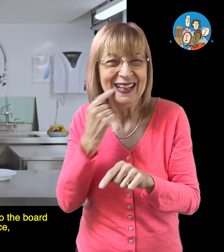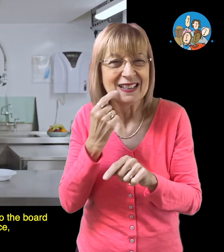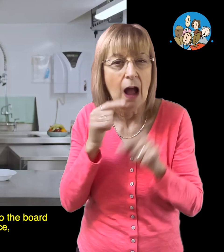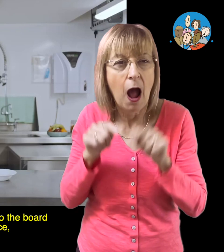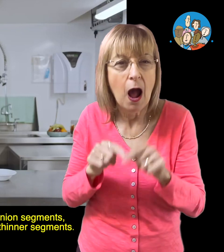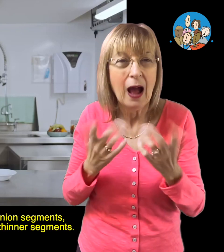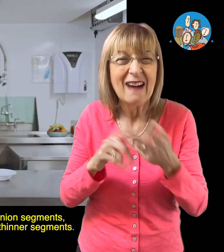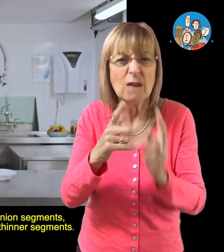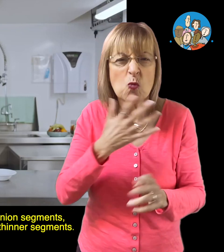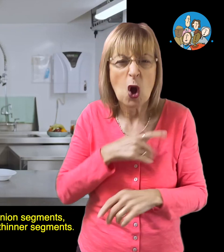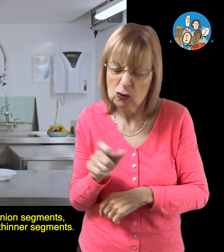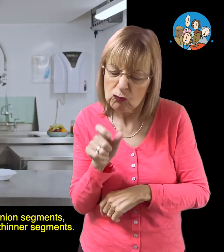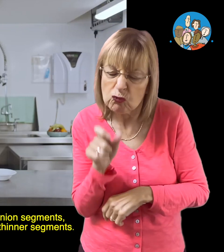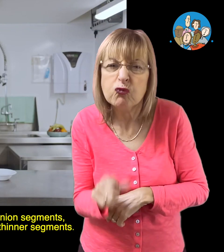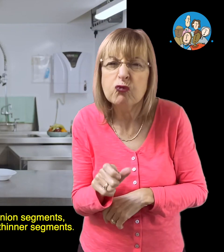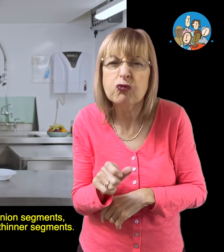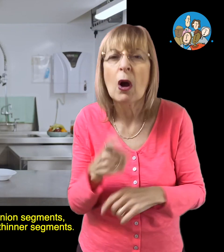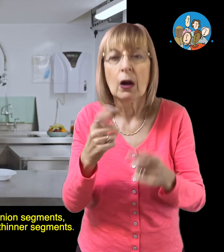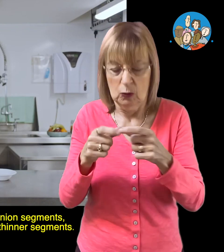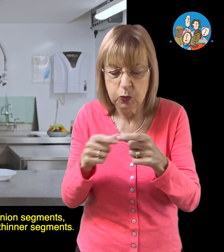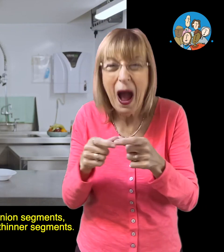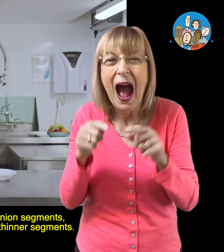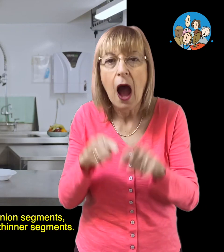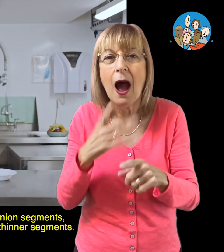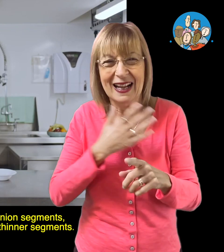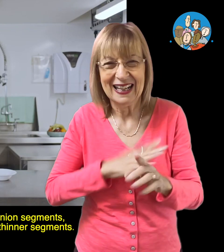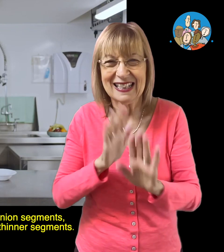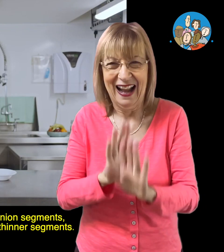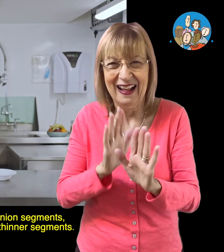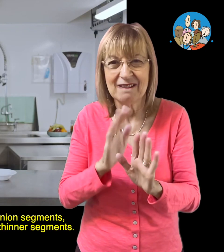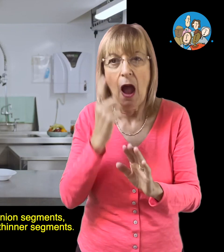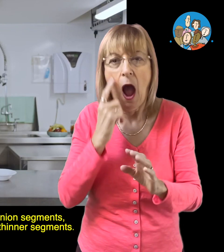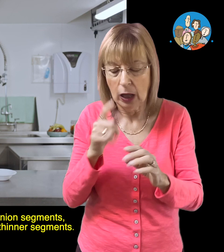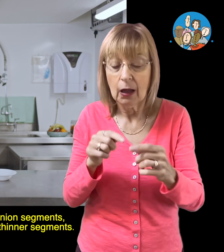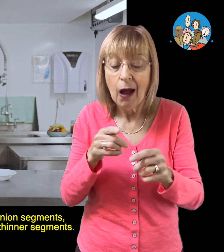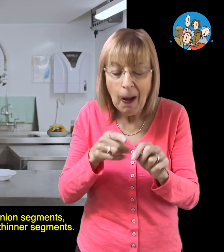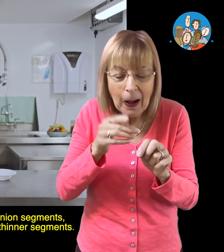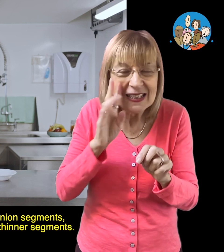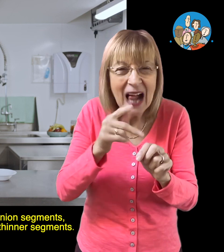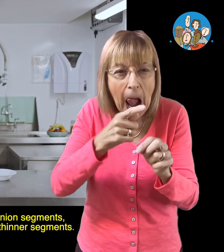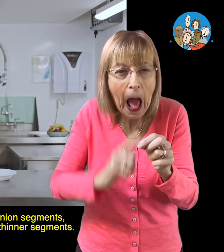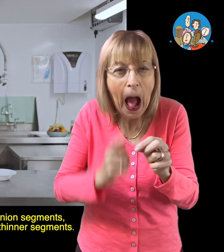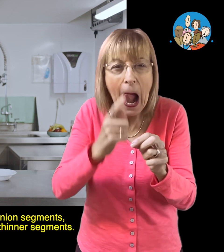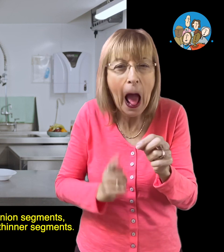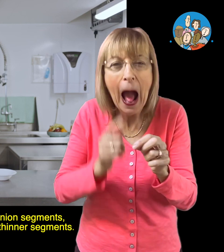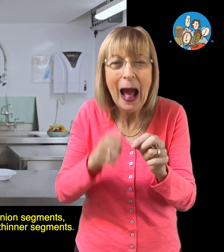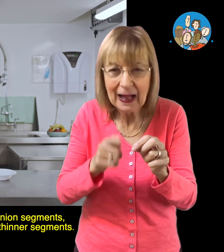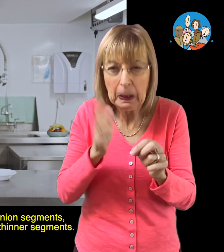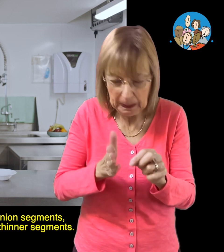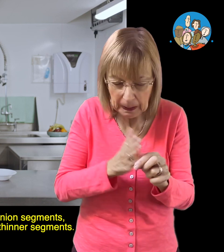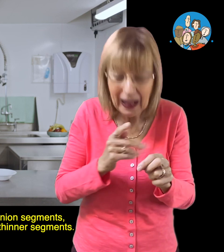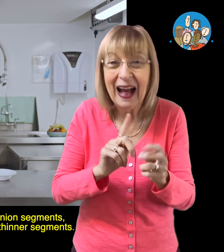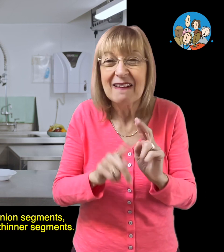finer the dice. So if you want chunky dice, you put lots of wide onion segments. If